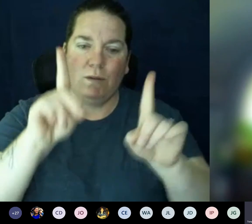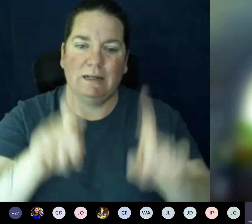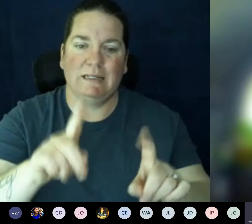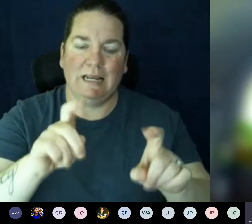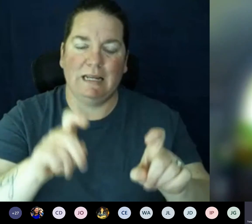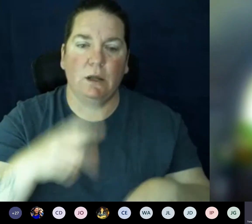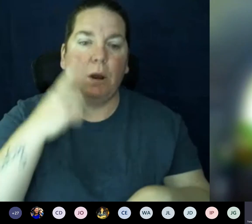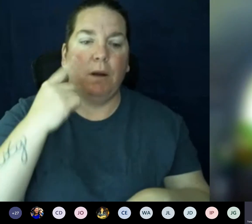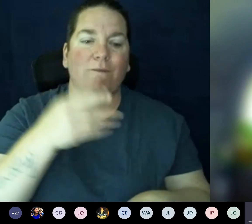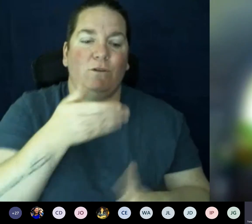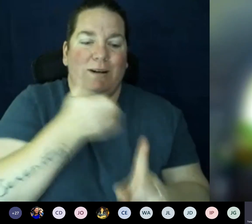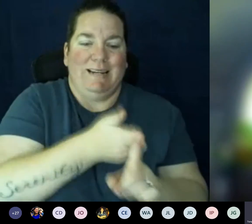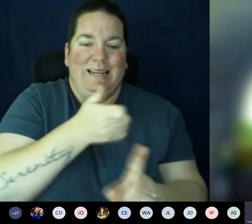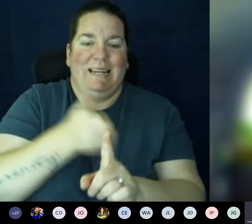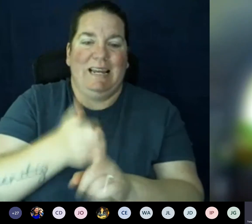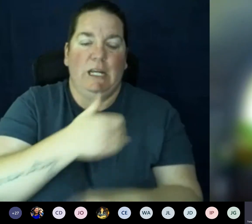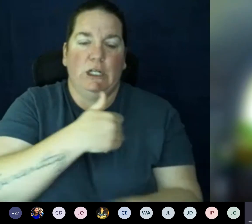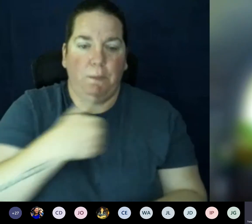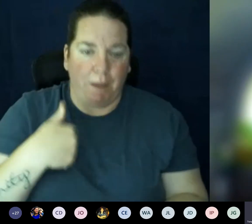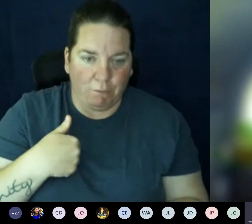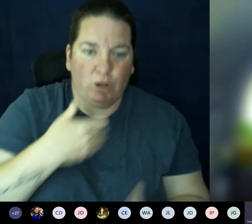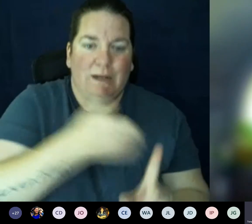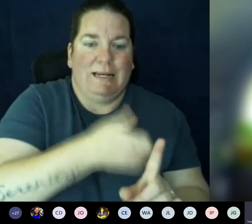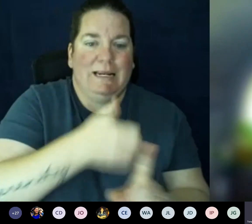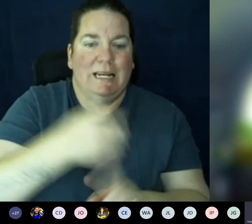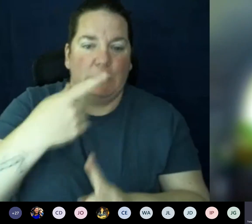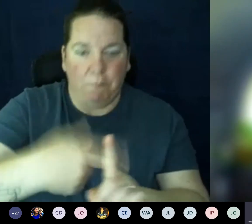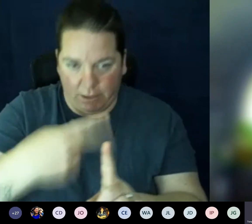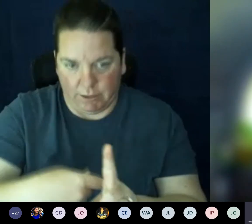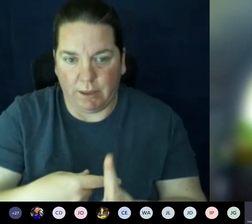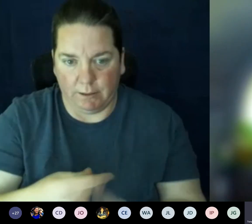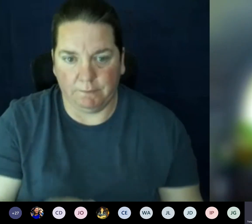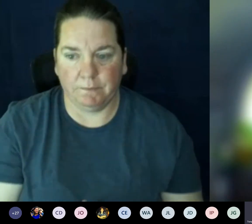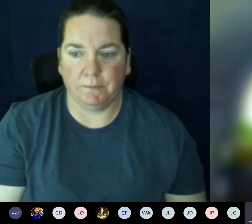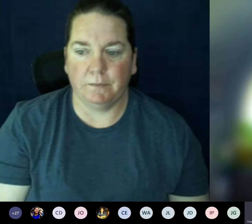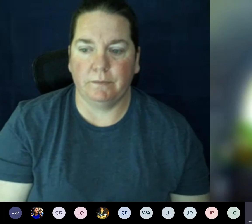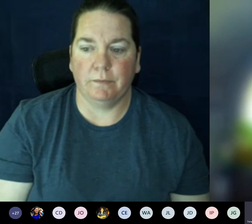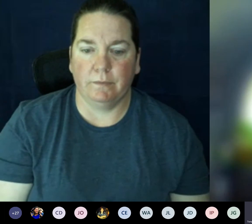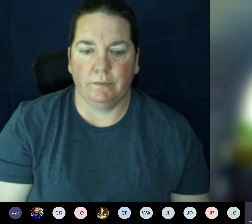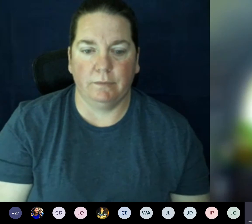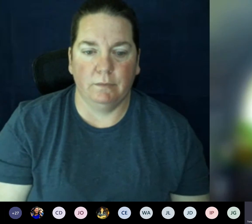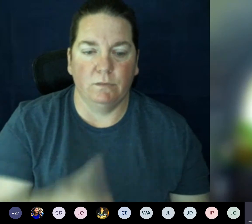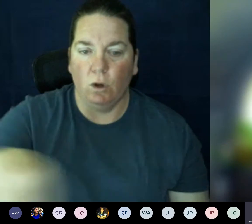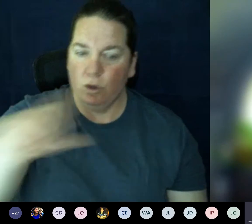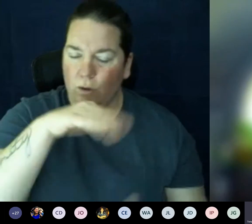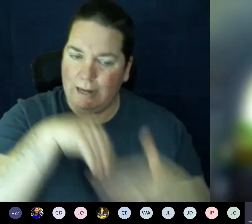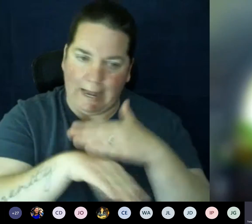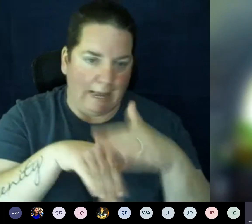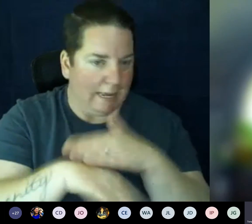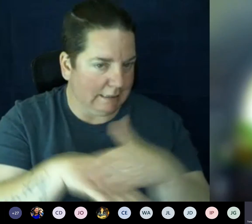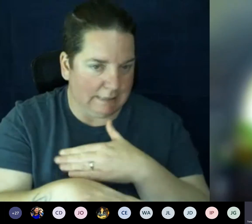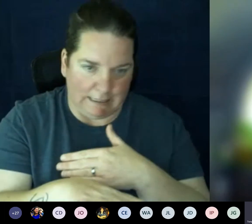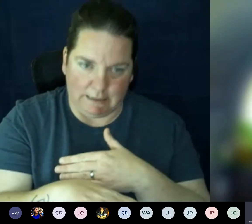per month. So we're encouraging folks to be accessing their at-home test